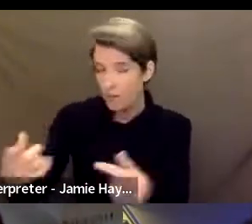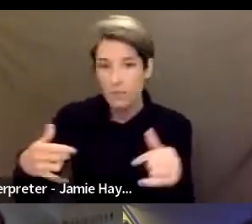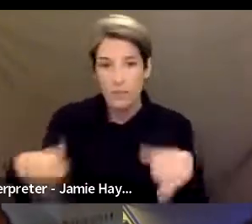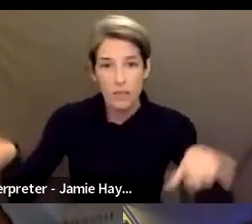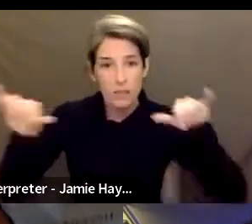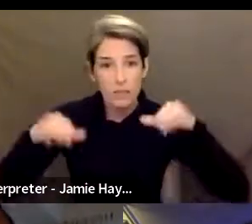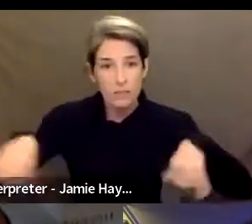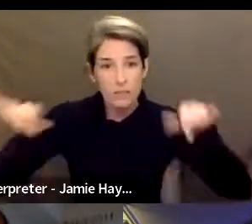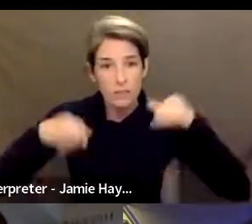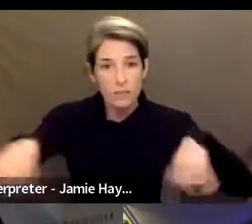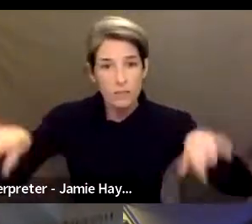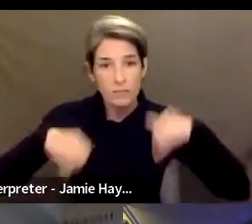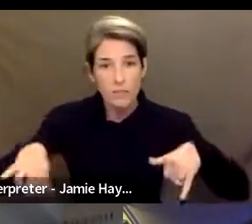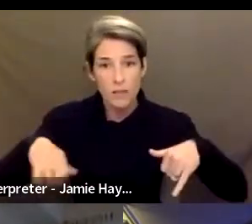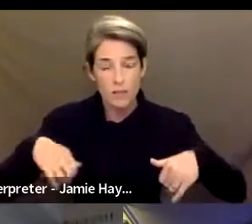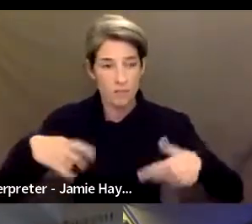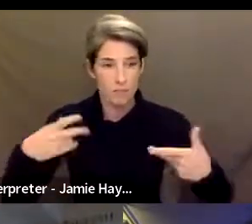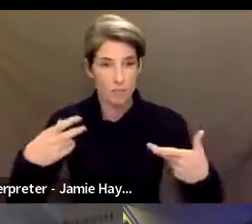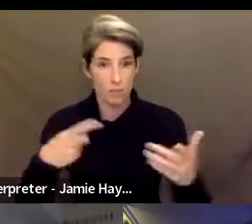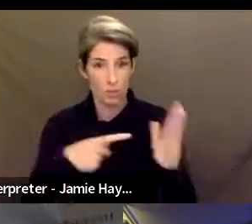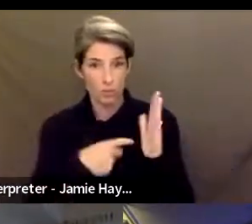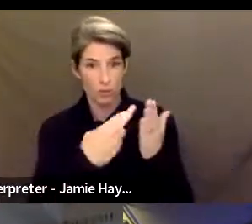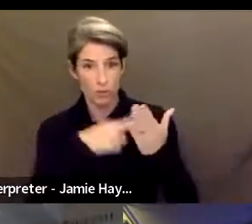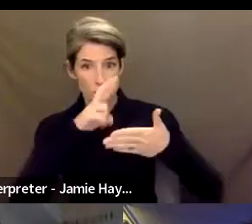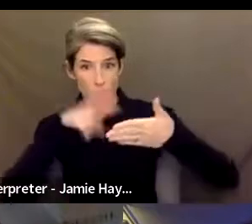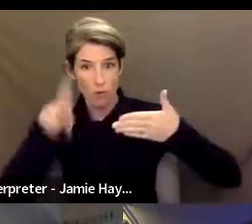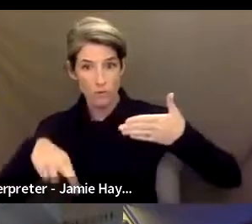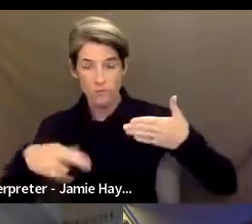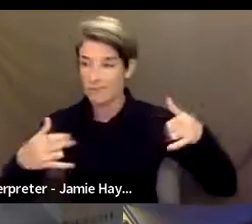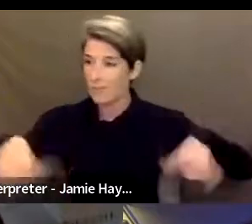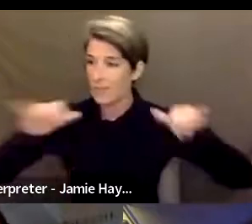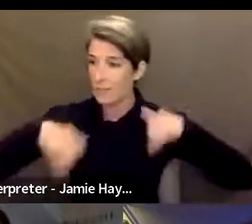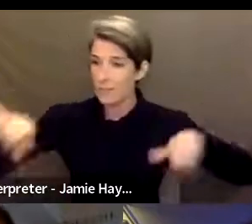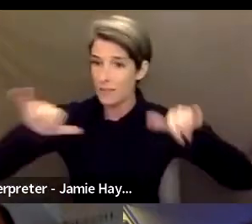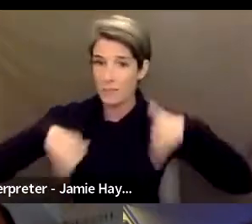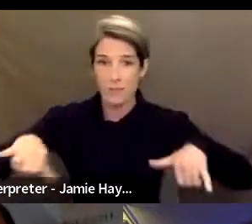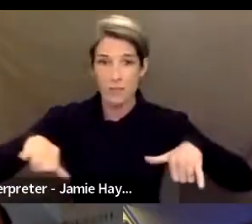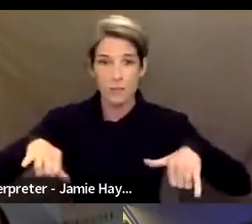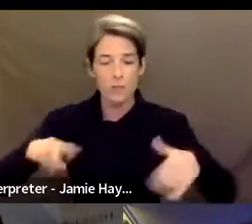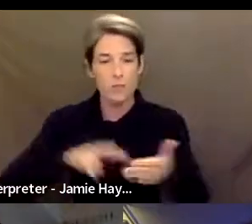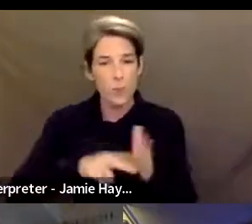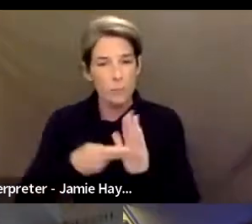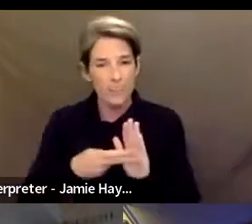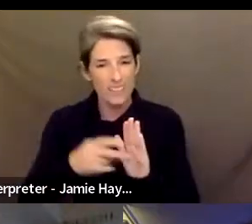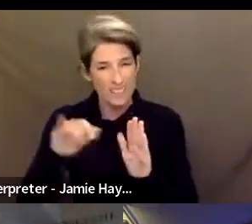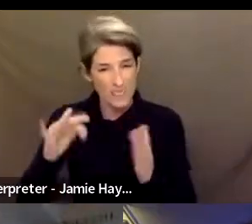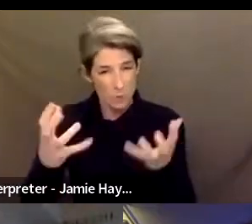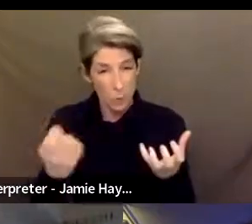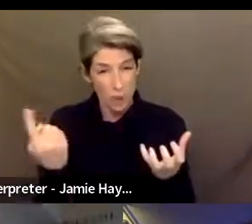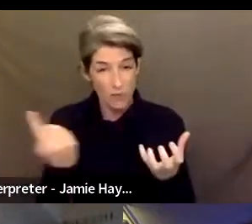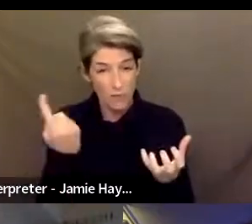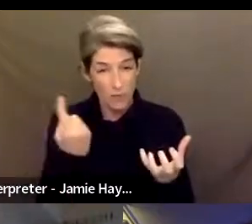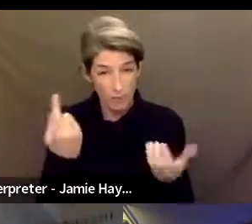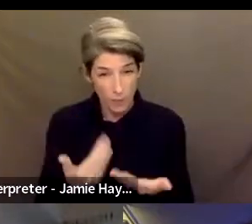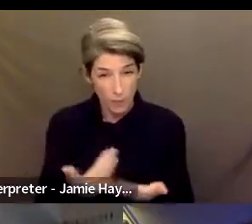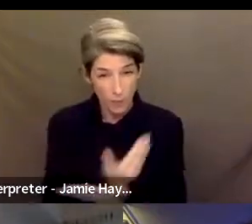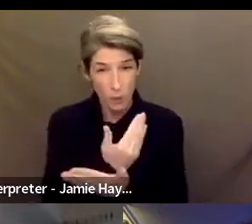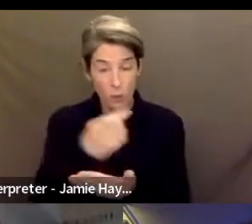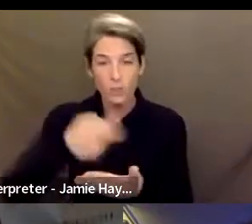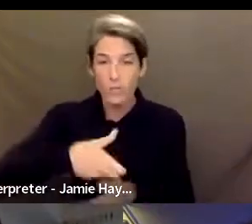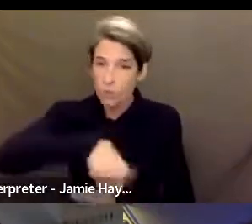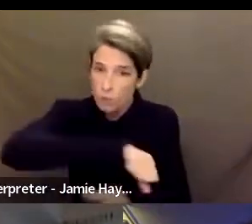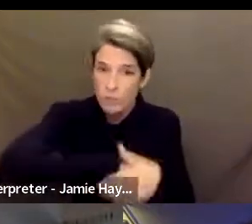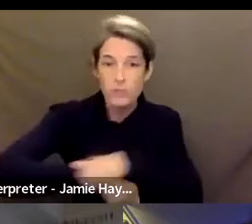getting the same product. It's time to get something new, but that means expanding your reach, expanding where you're